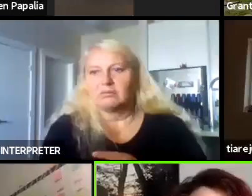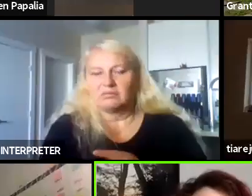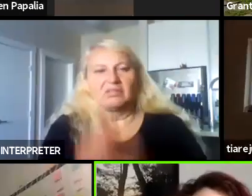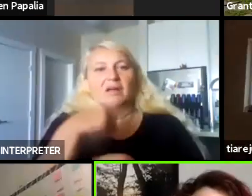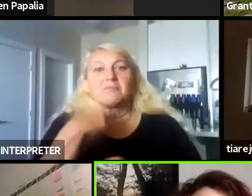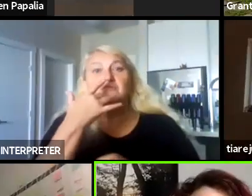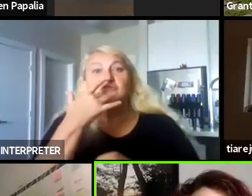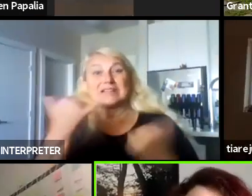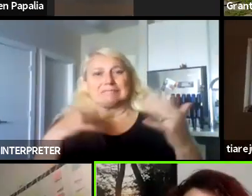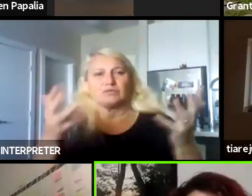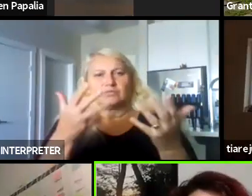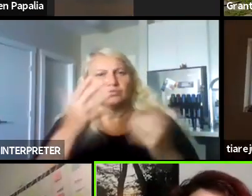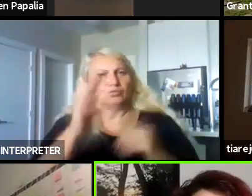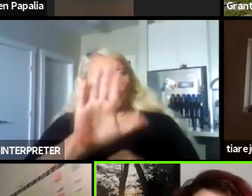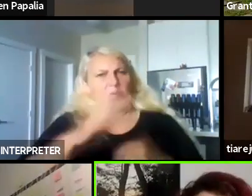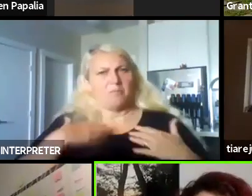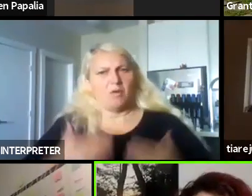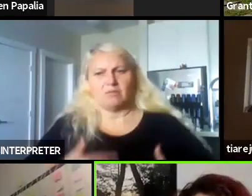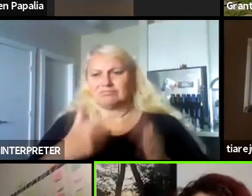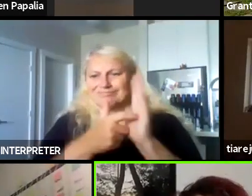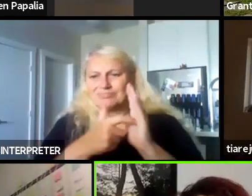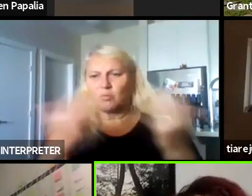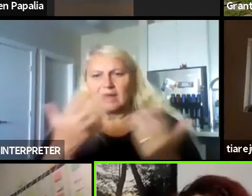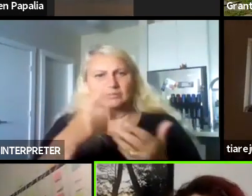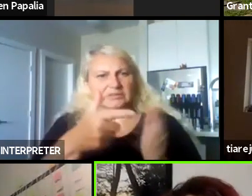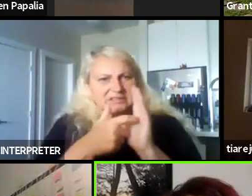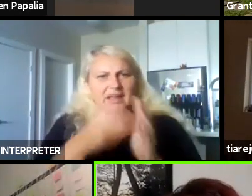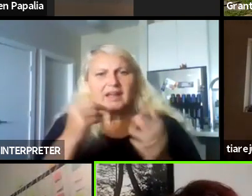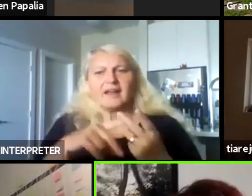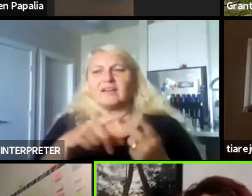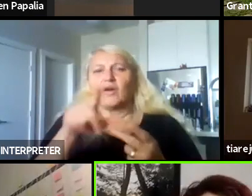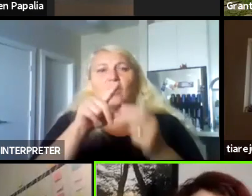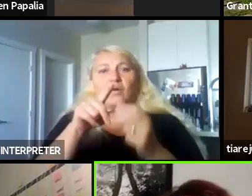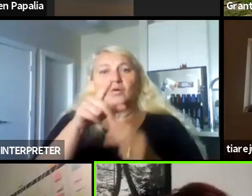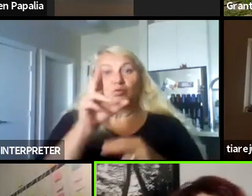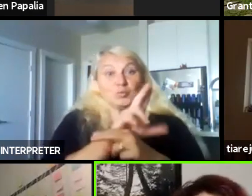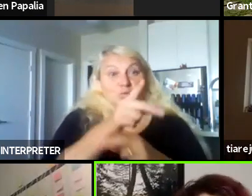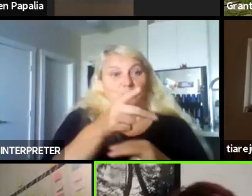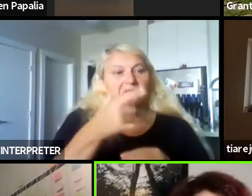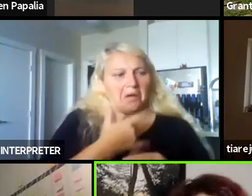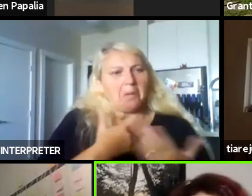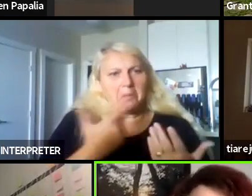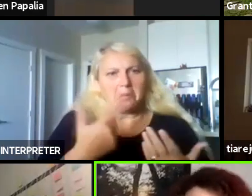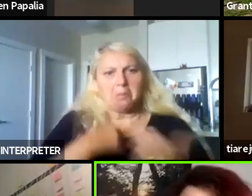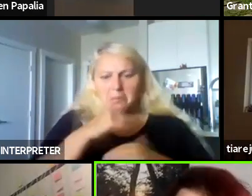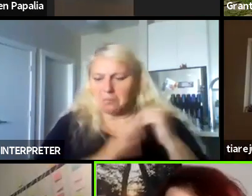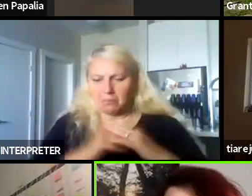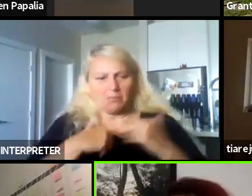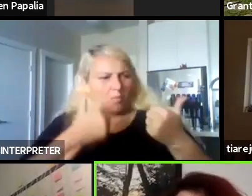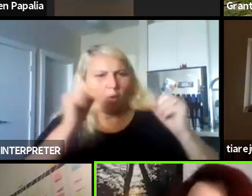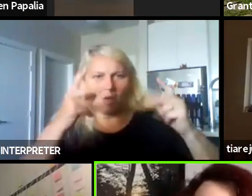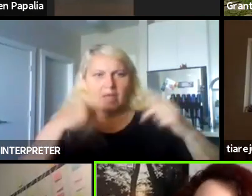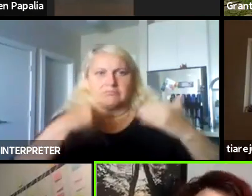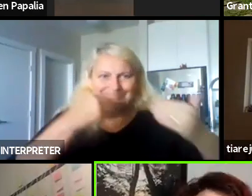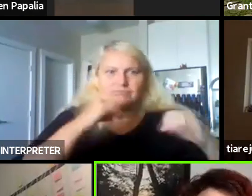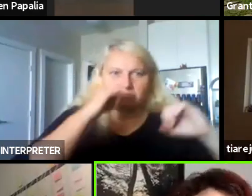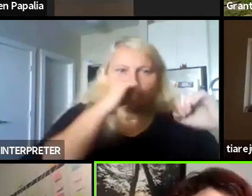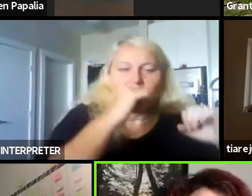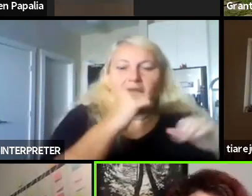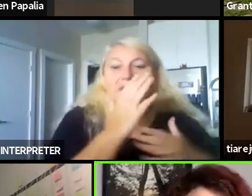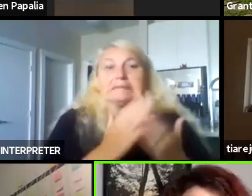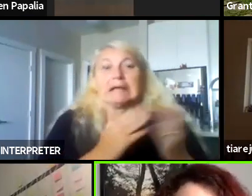body. Feel into things that feel good for you and avoid things that don't feel good for you, because we don't need to feel bad right now unless you want to feel it, and then do